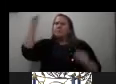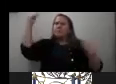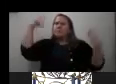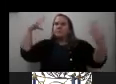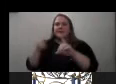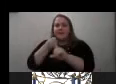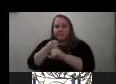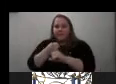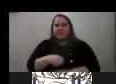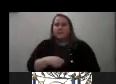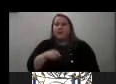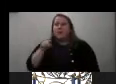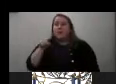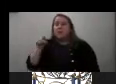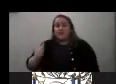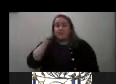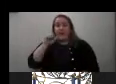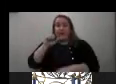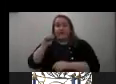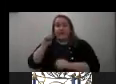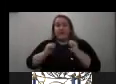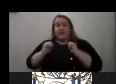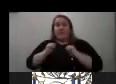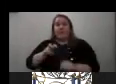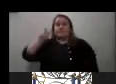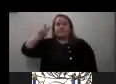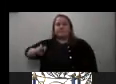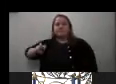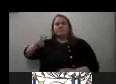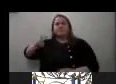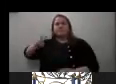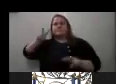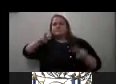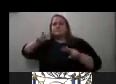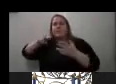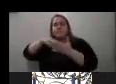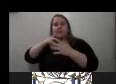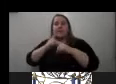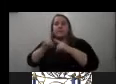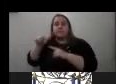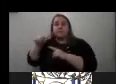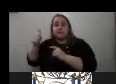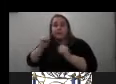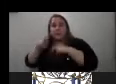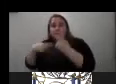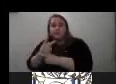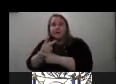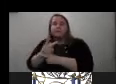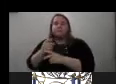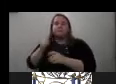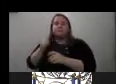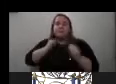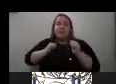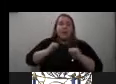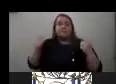only in ballet, but also in, in other theaters as well, other plays and things,